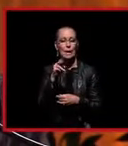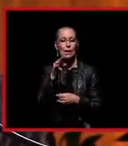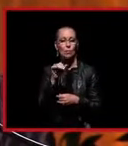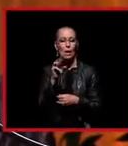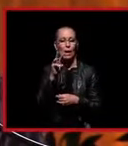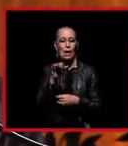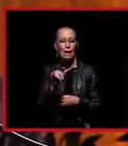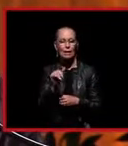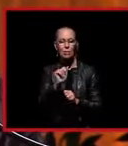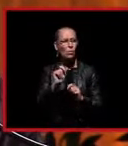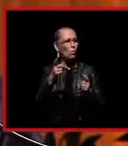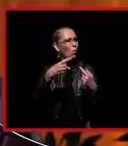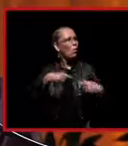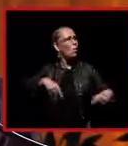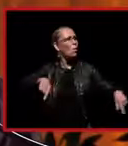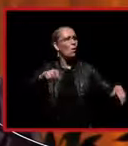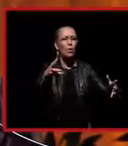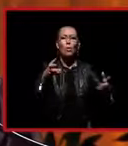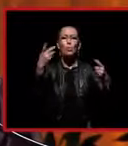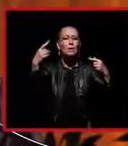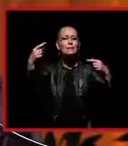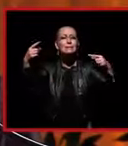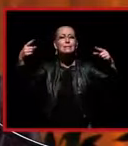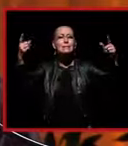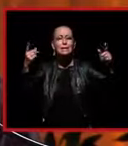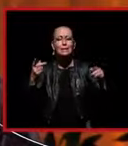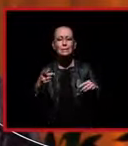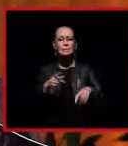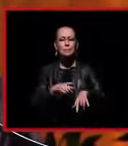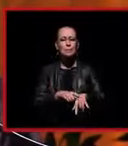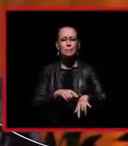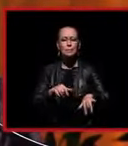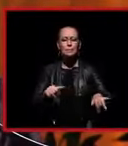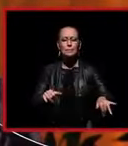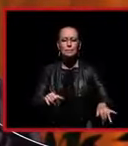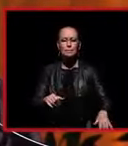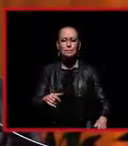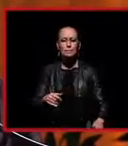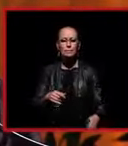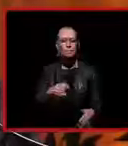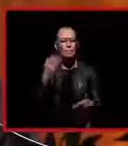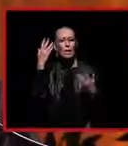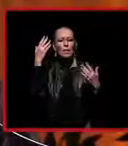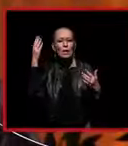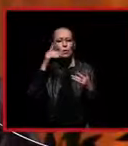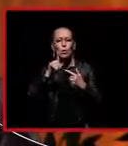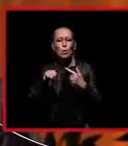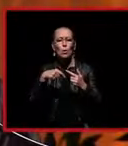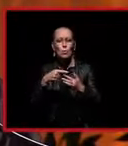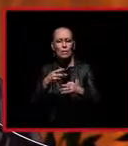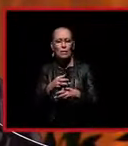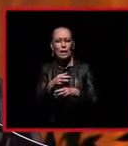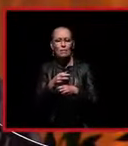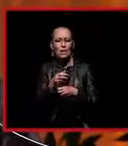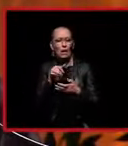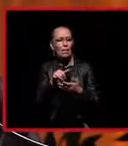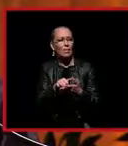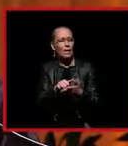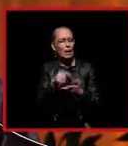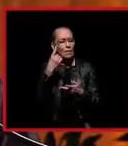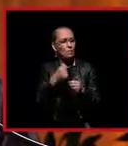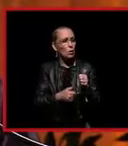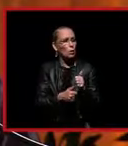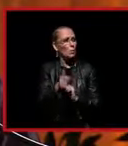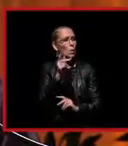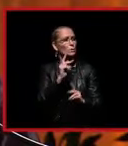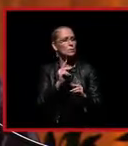Everyone wants success, and yet they often don't know when they have it. For most, it